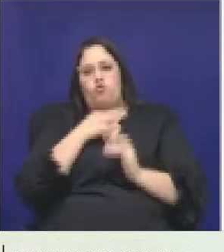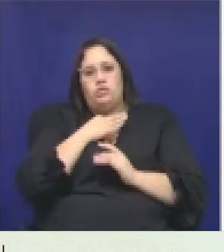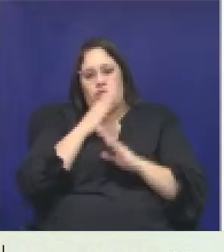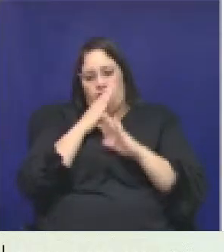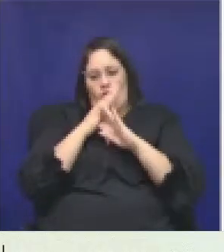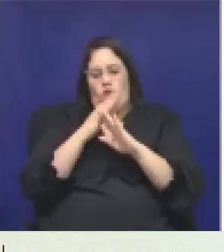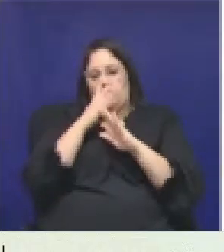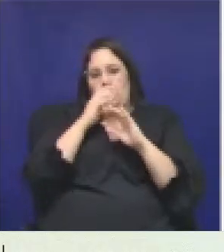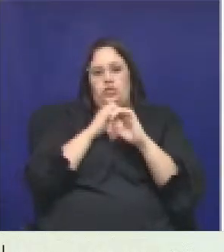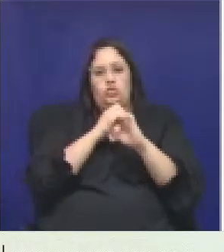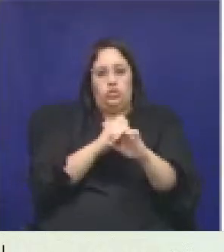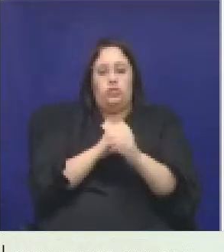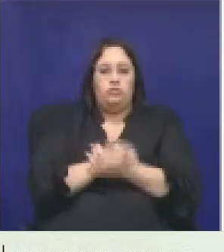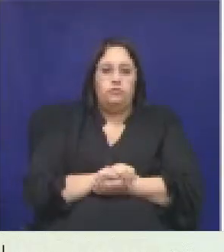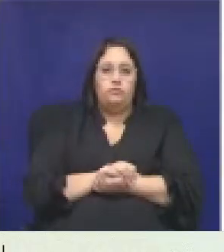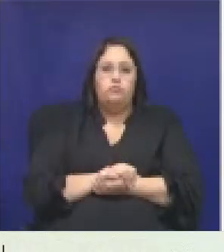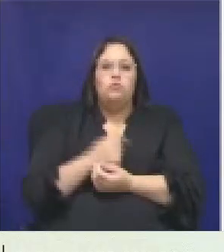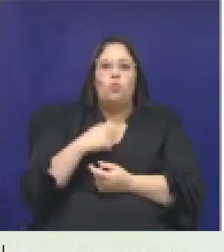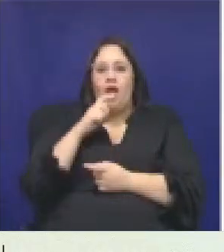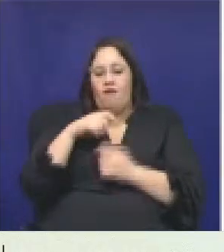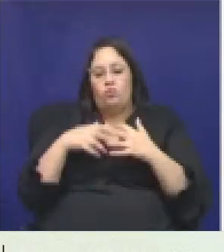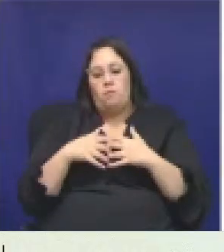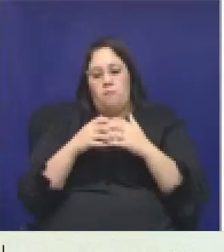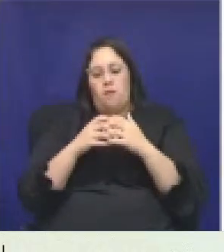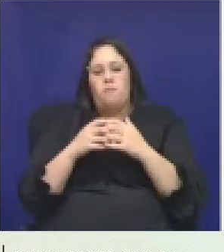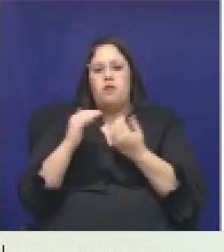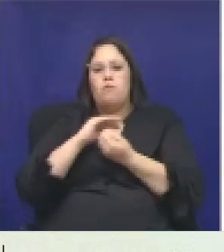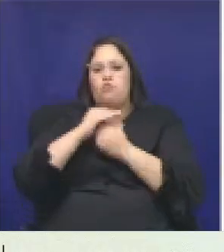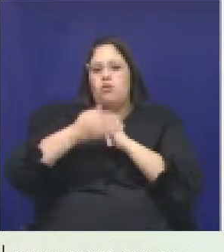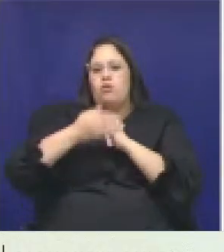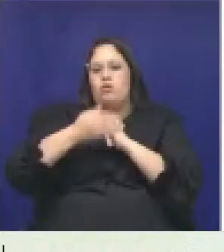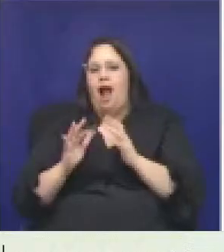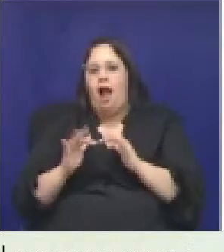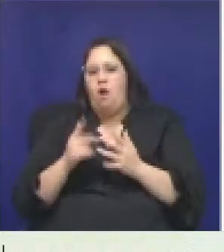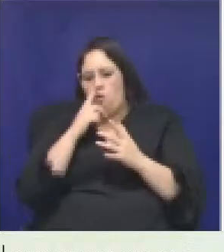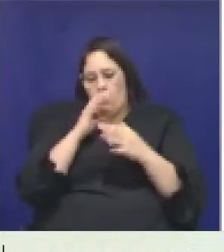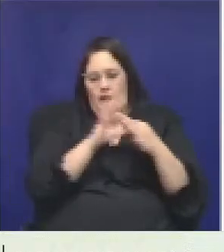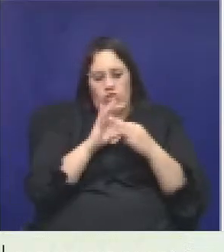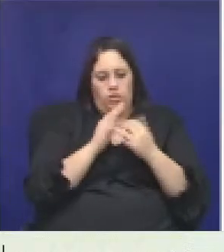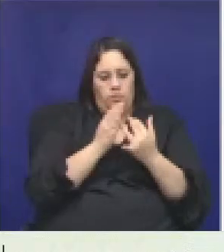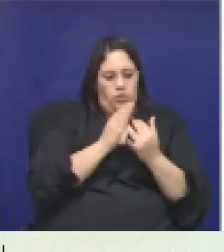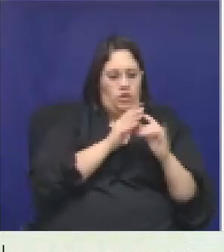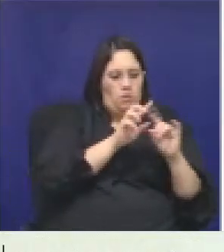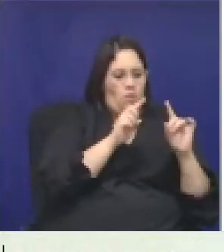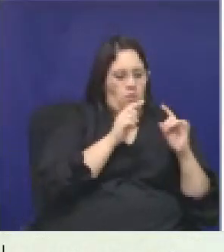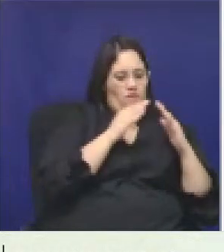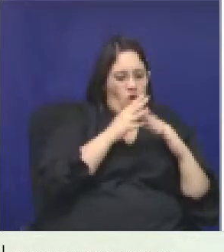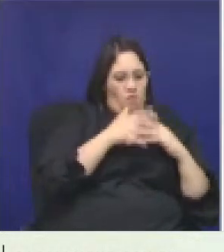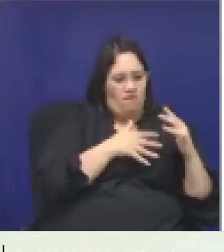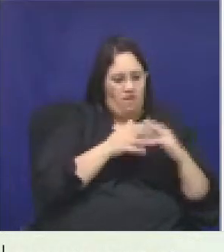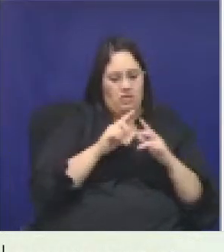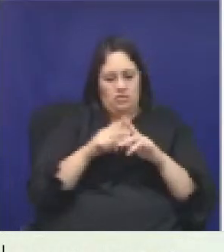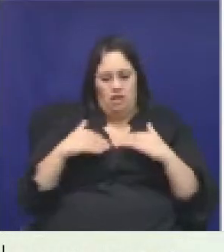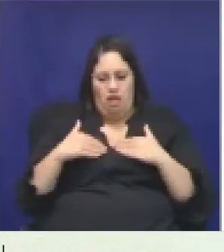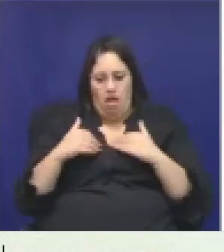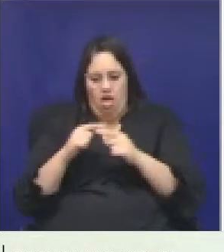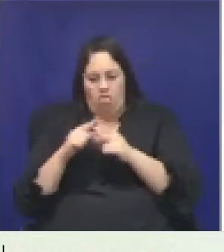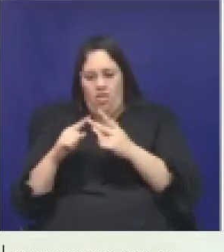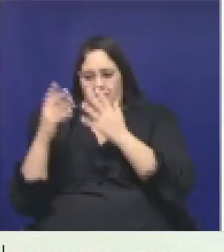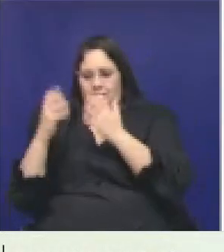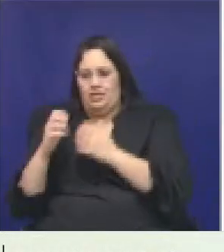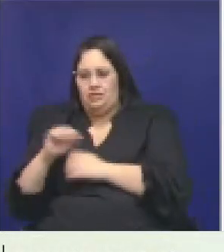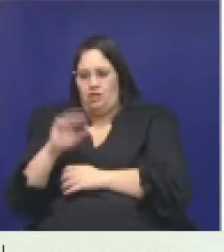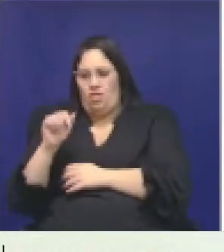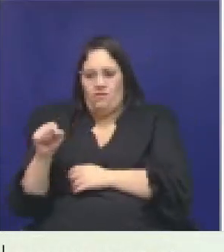avoidance strategies. We must create a buffer and productive relationship between the Department of Home Affairs, Health, and Stats